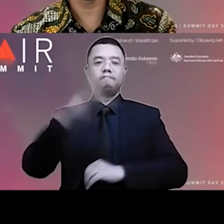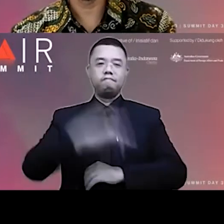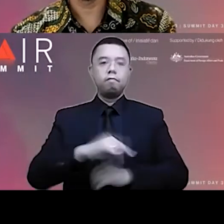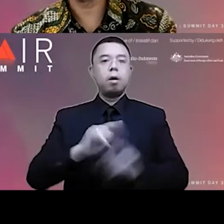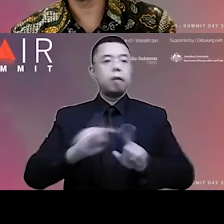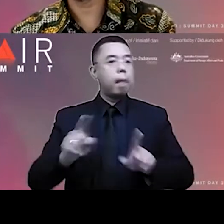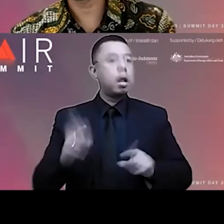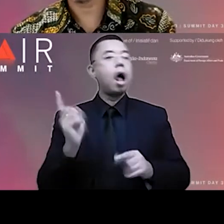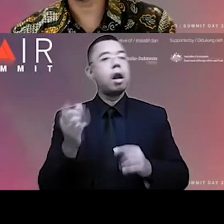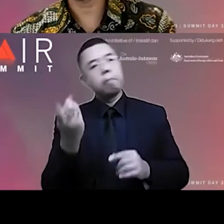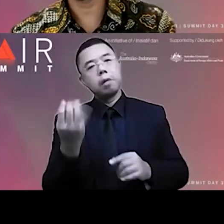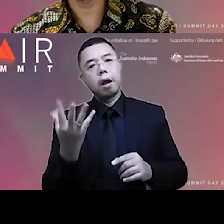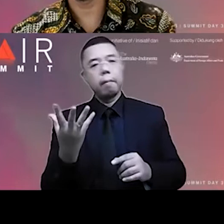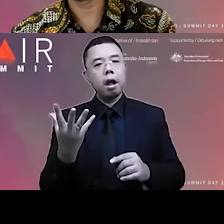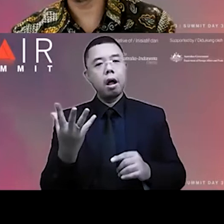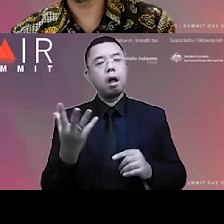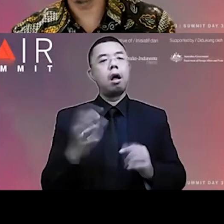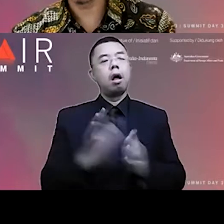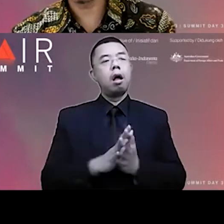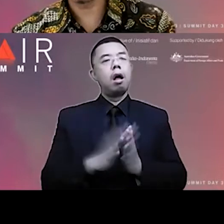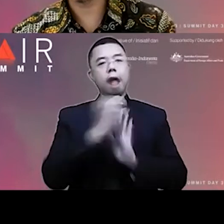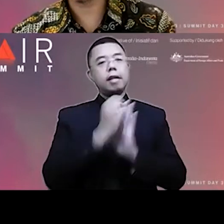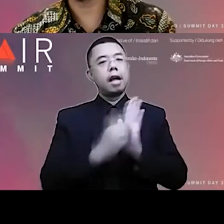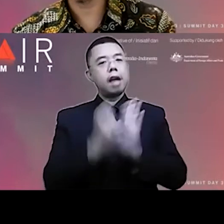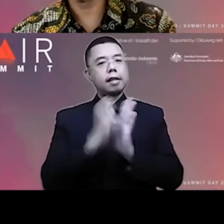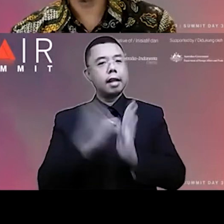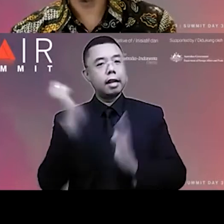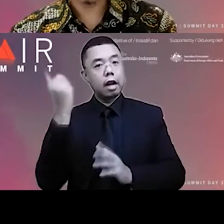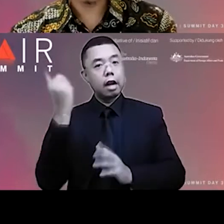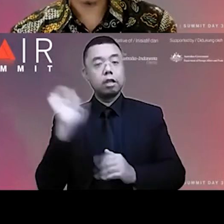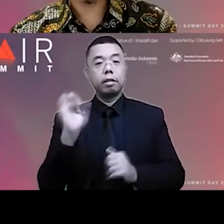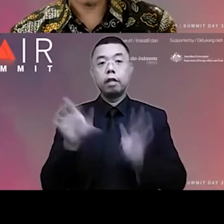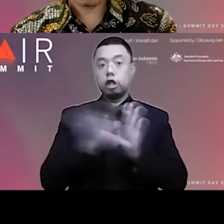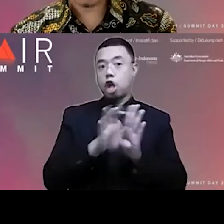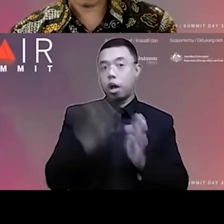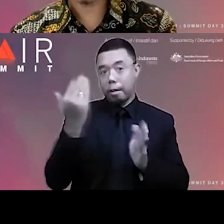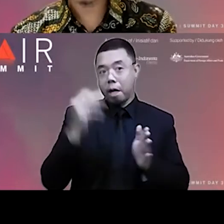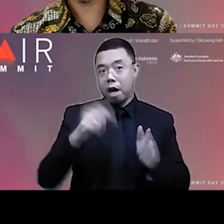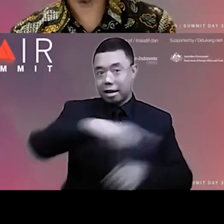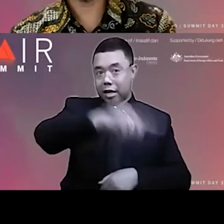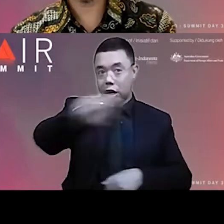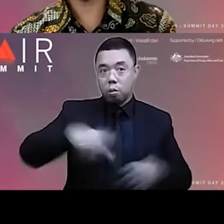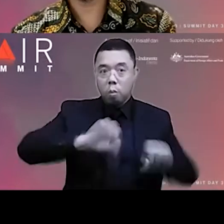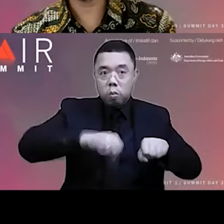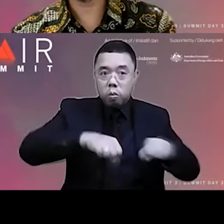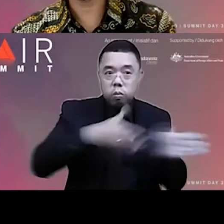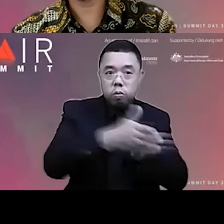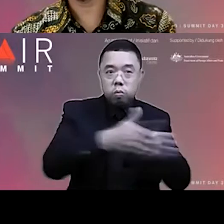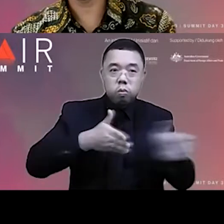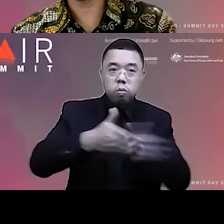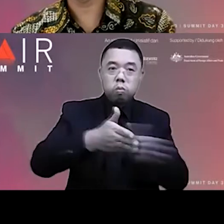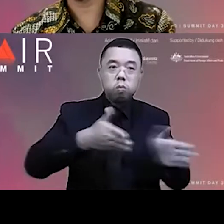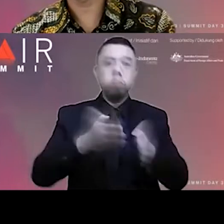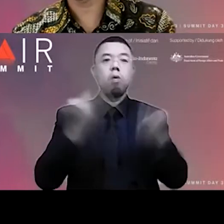the World Superbike in recent time, some of these international